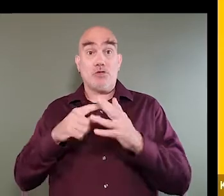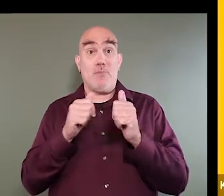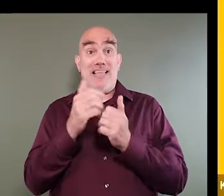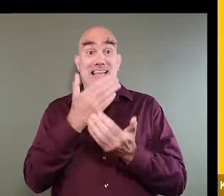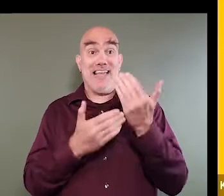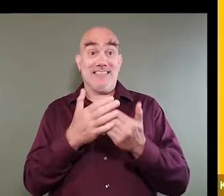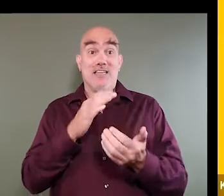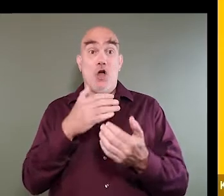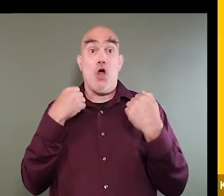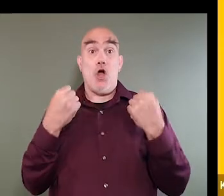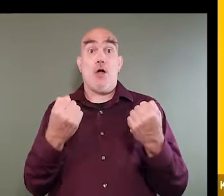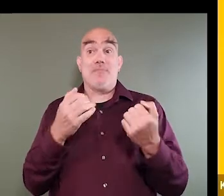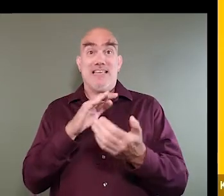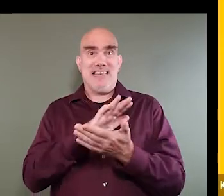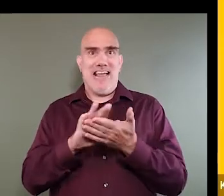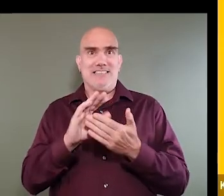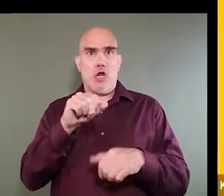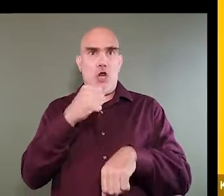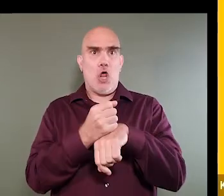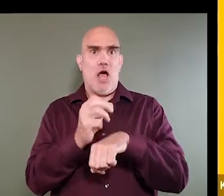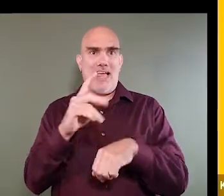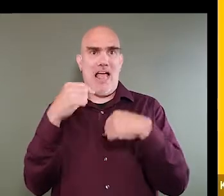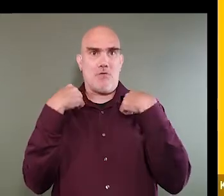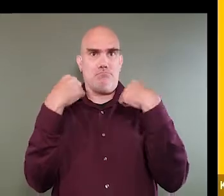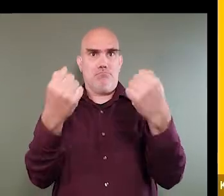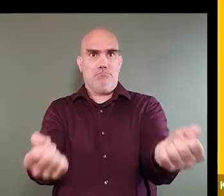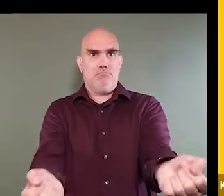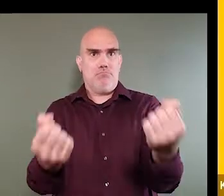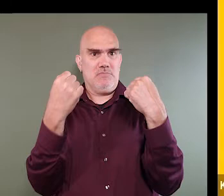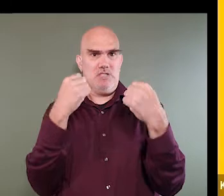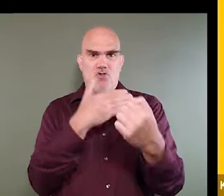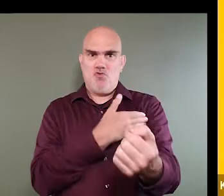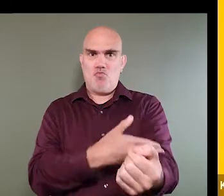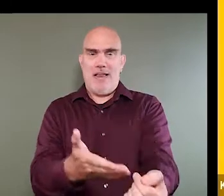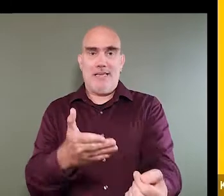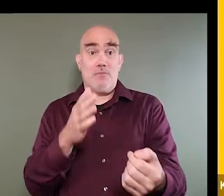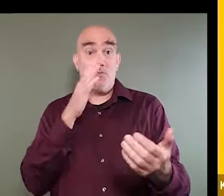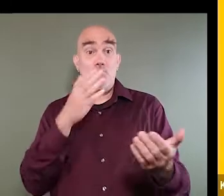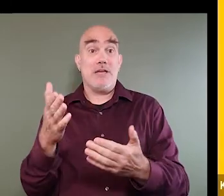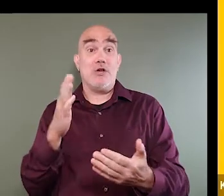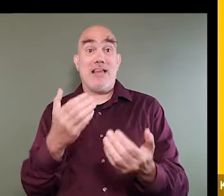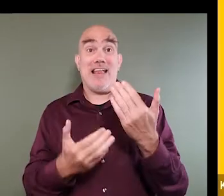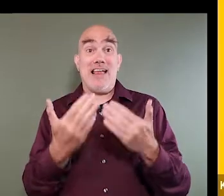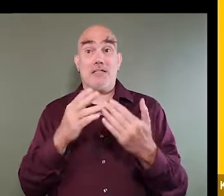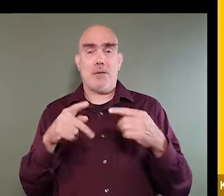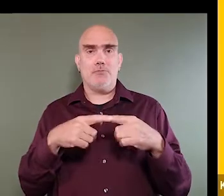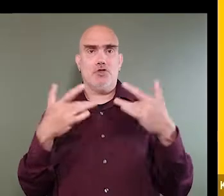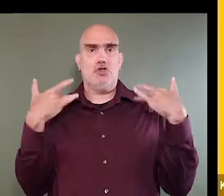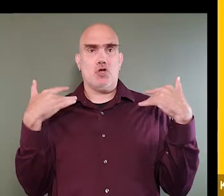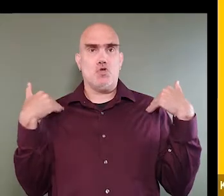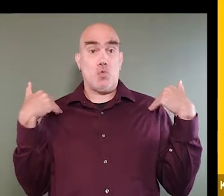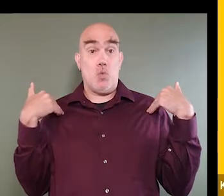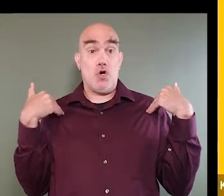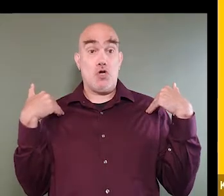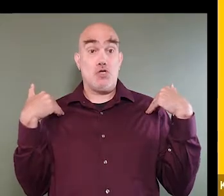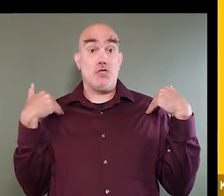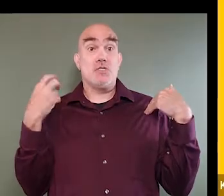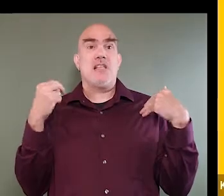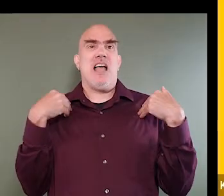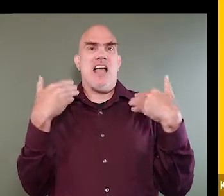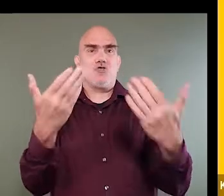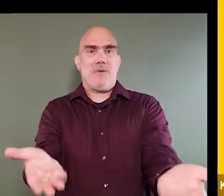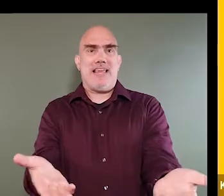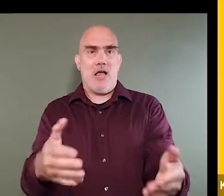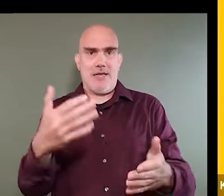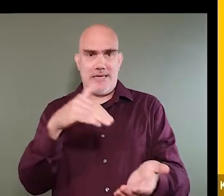hands, arms nice and locked out, nice and straight. She's going to bring her hands up to touch her shoulders, and